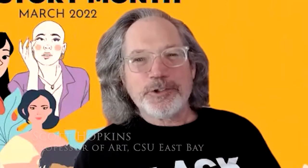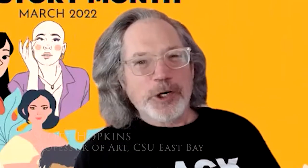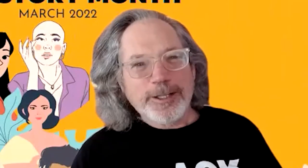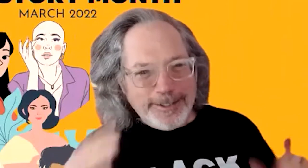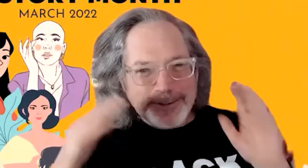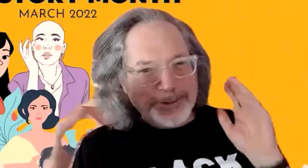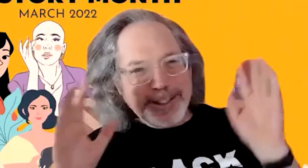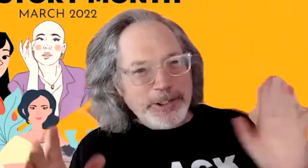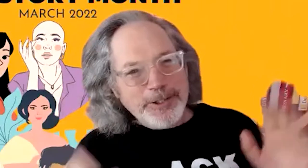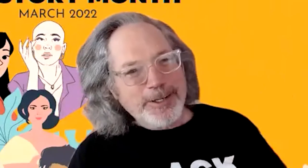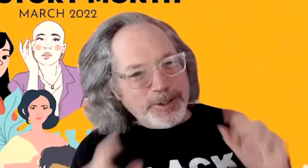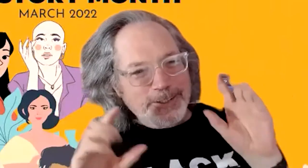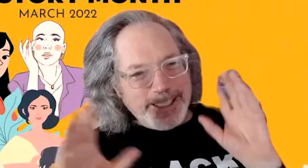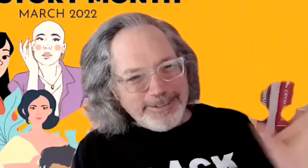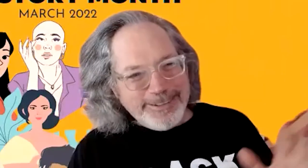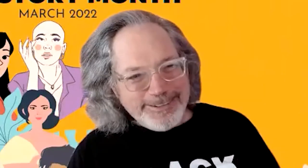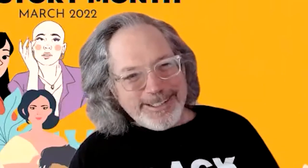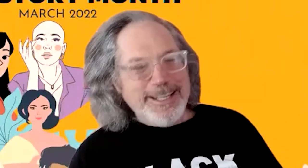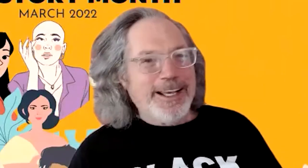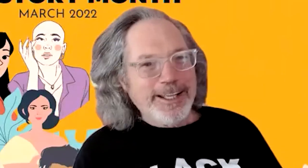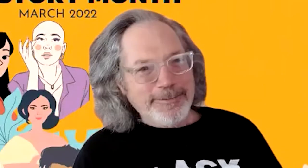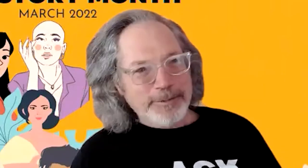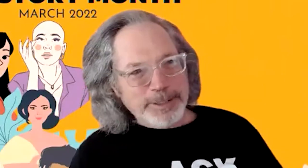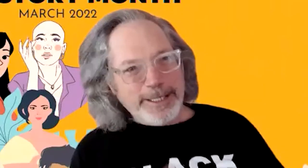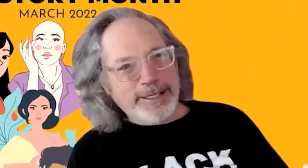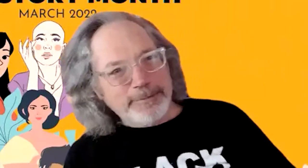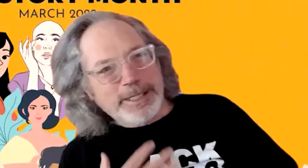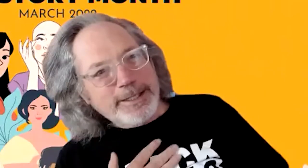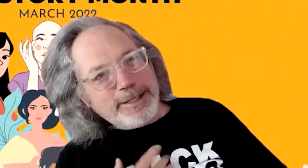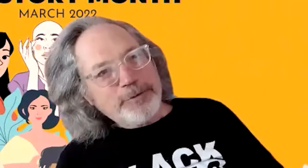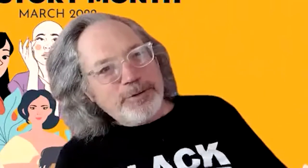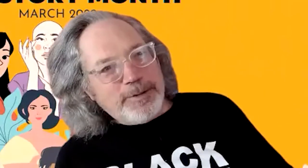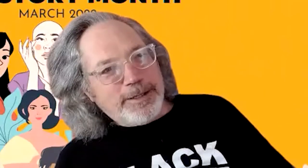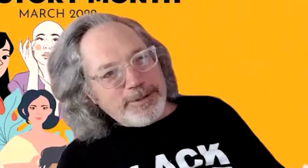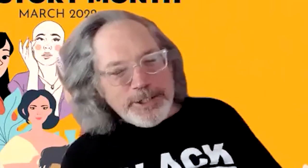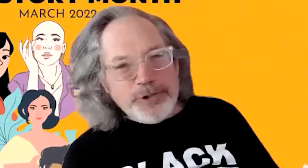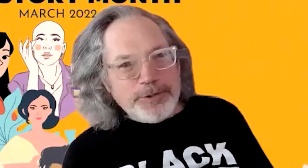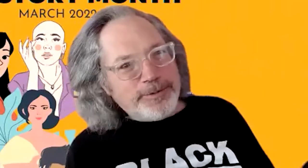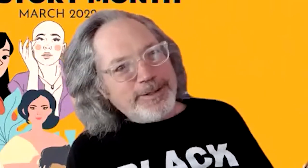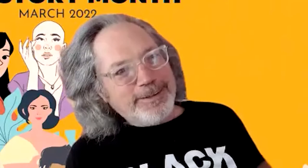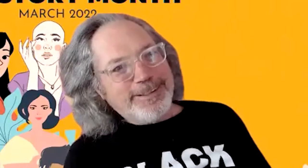and chalk-colored hair. I wear glasses. I have a black